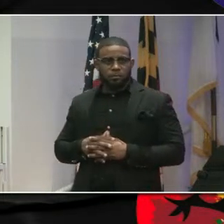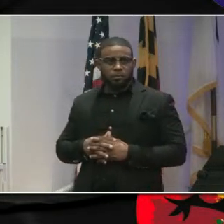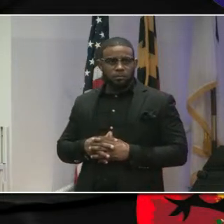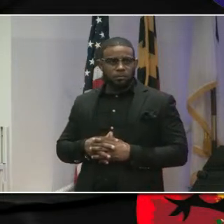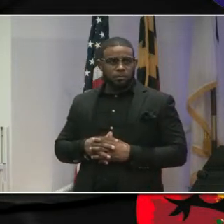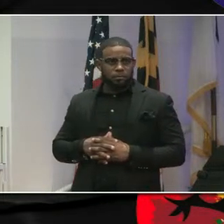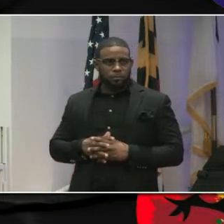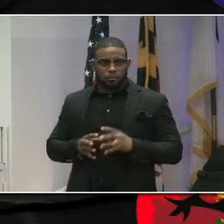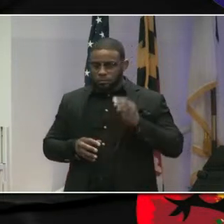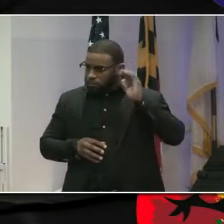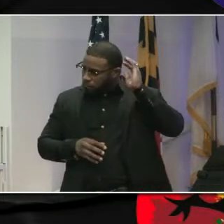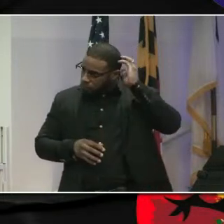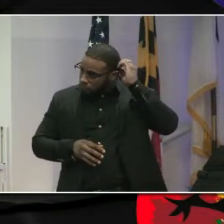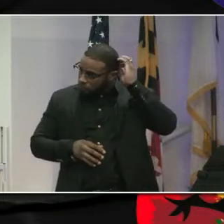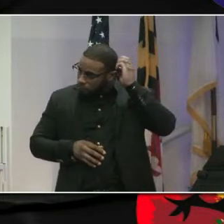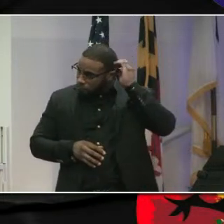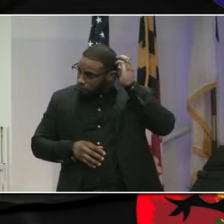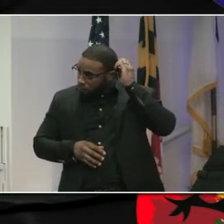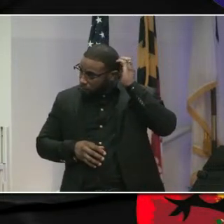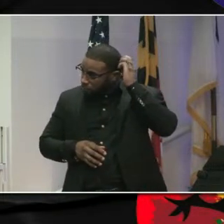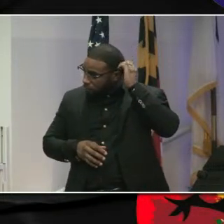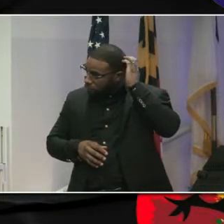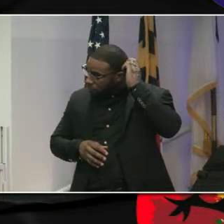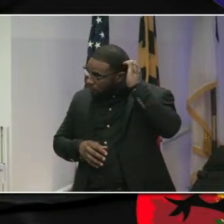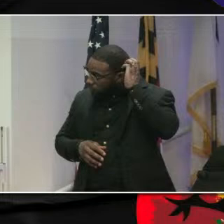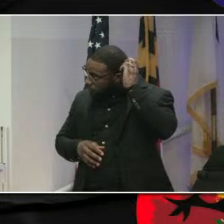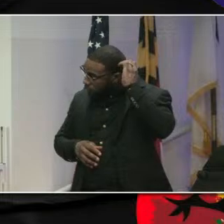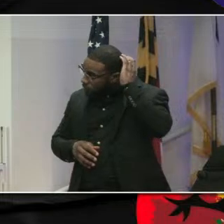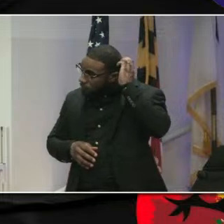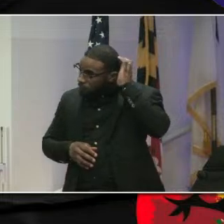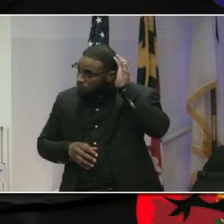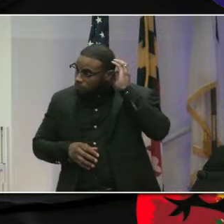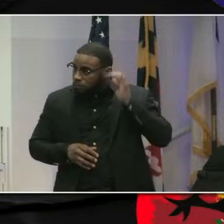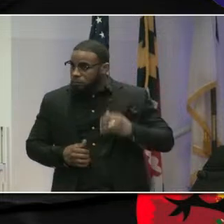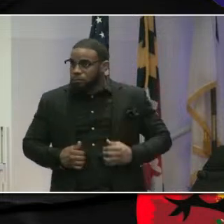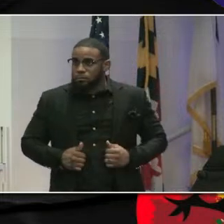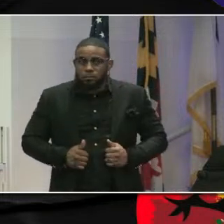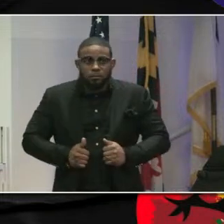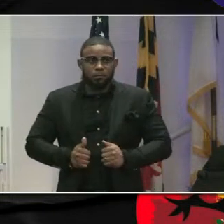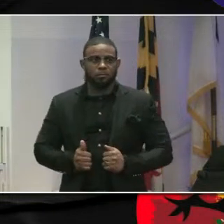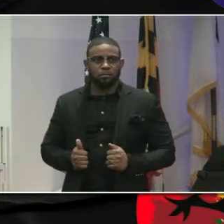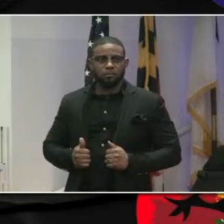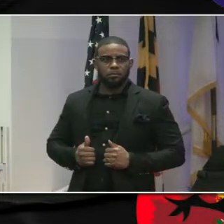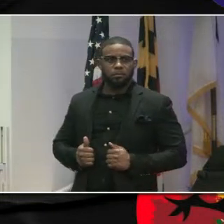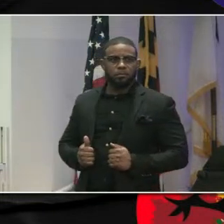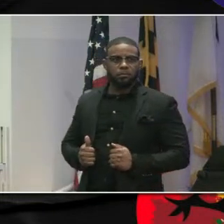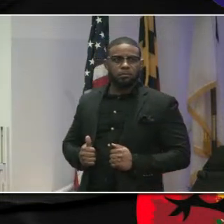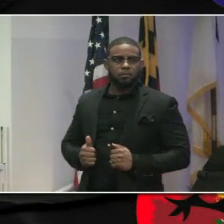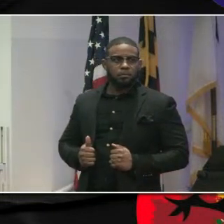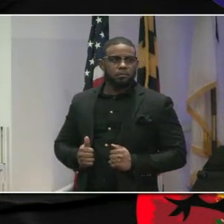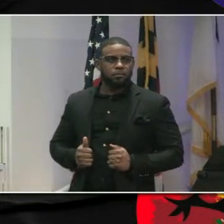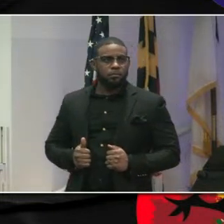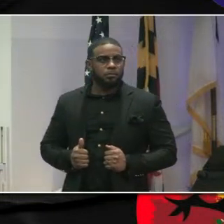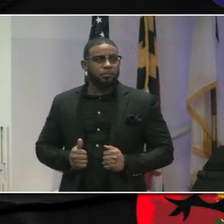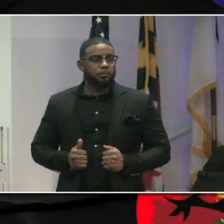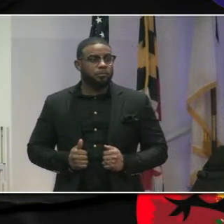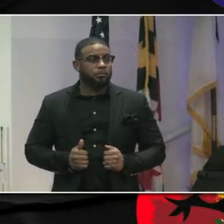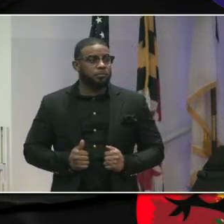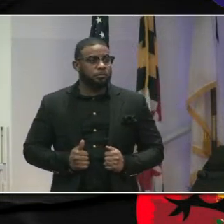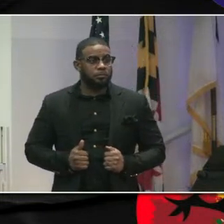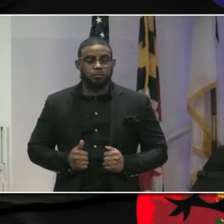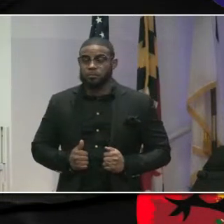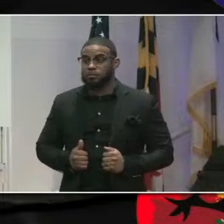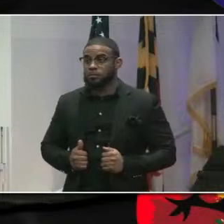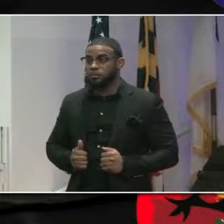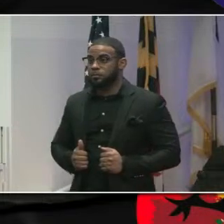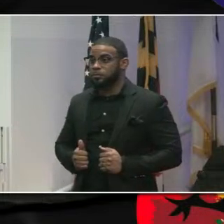rush right out there. Amen. Brother Hines, come here for a minute. With every breath that I am